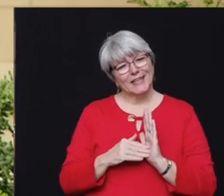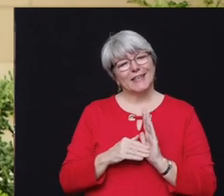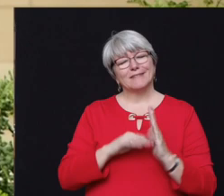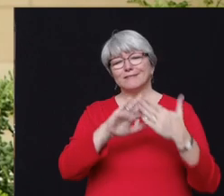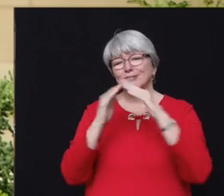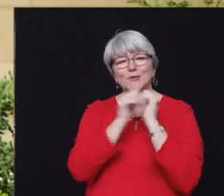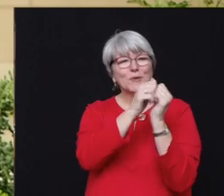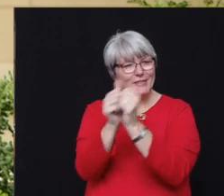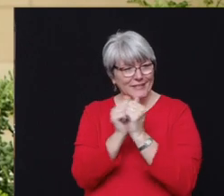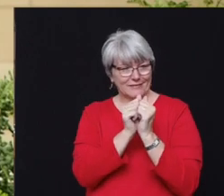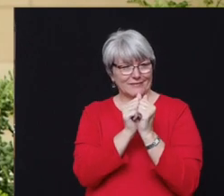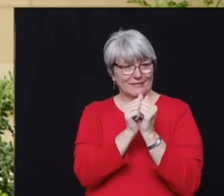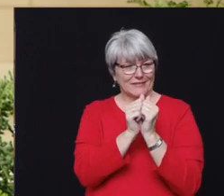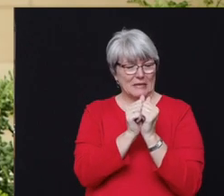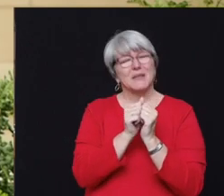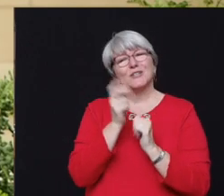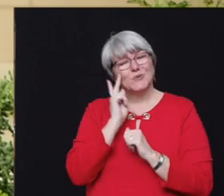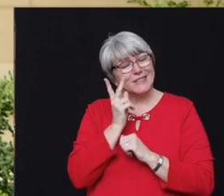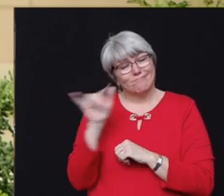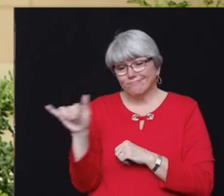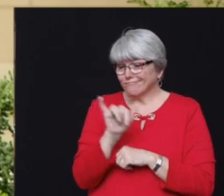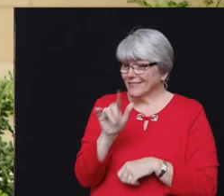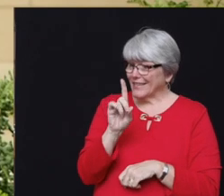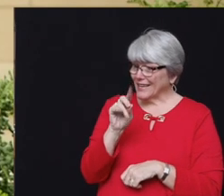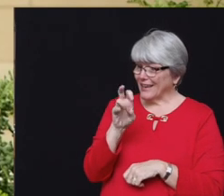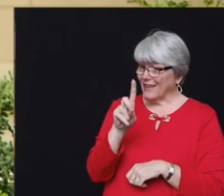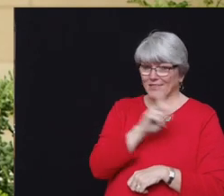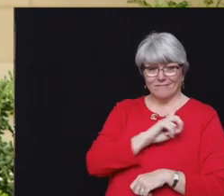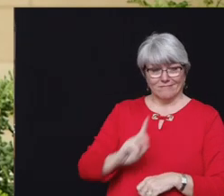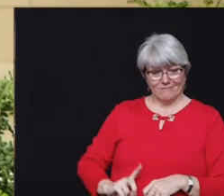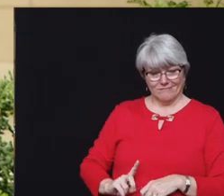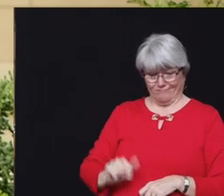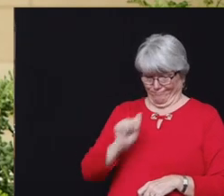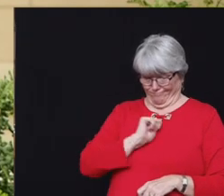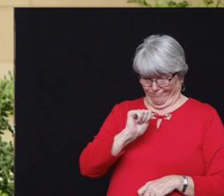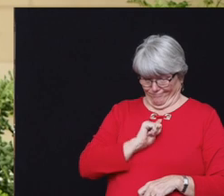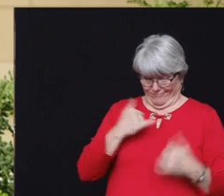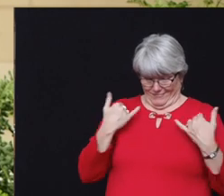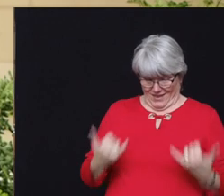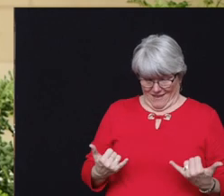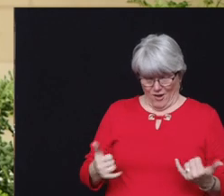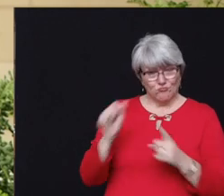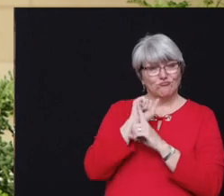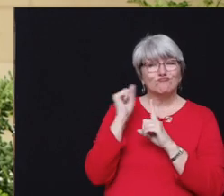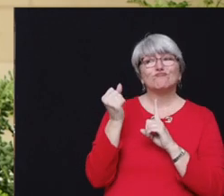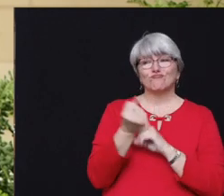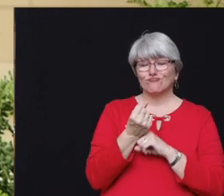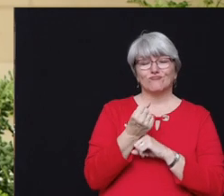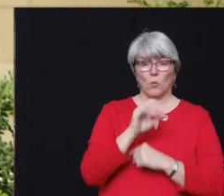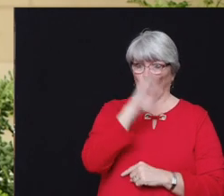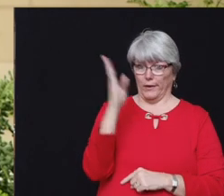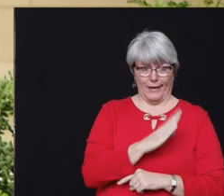community. Because you see, just like David, we find ourselves in a place where we